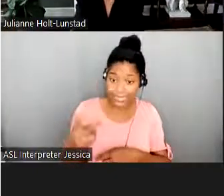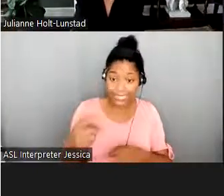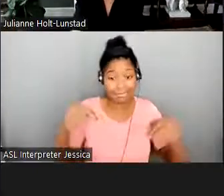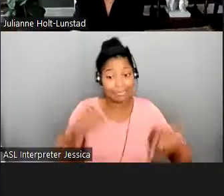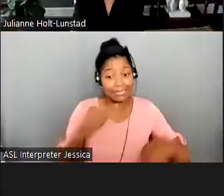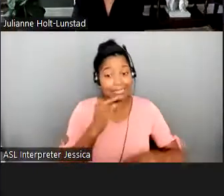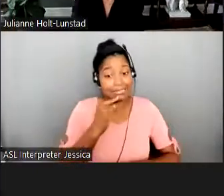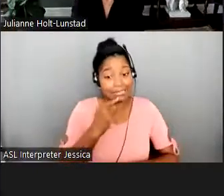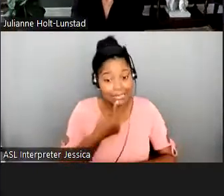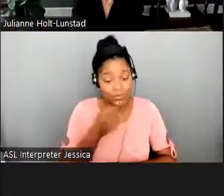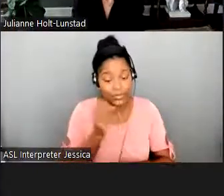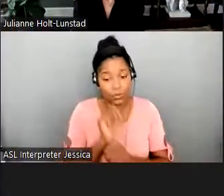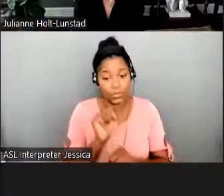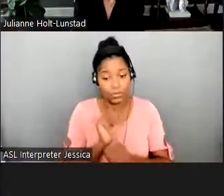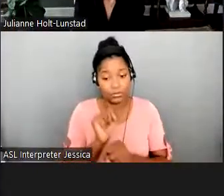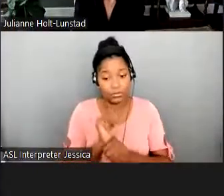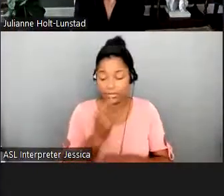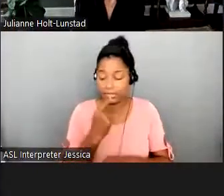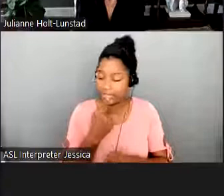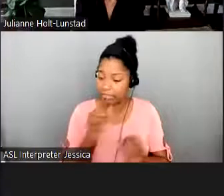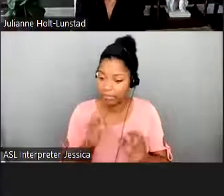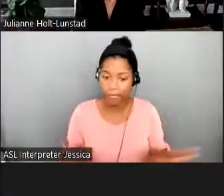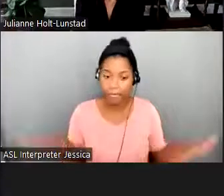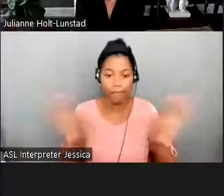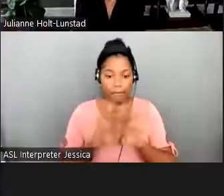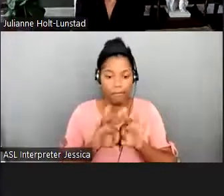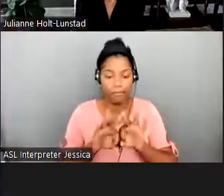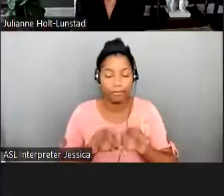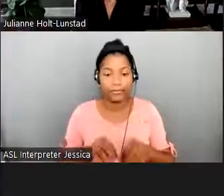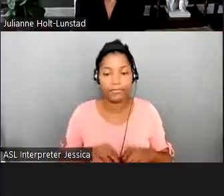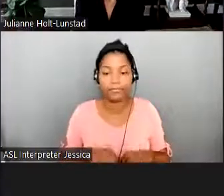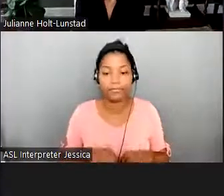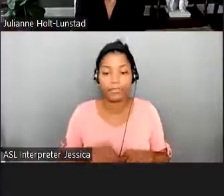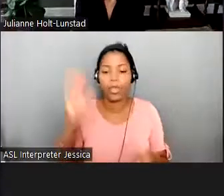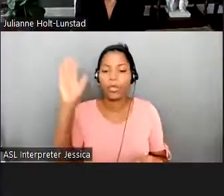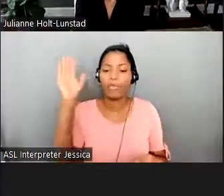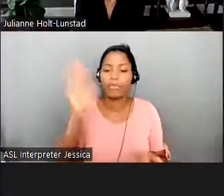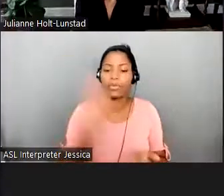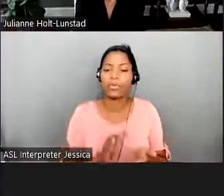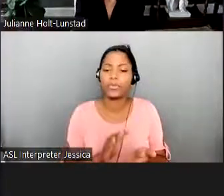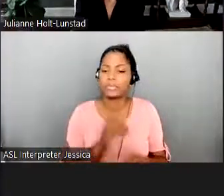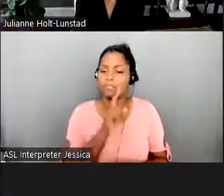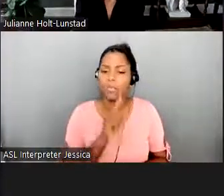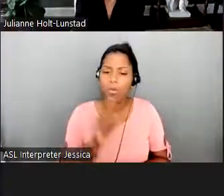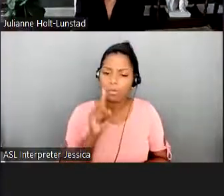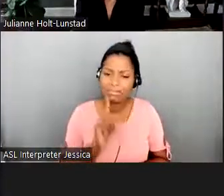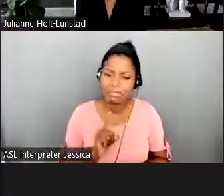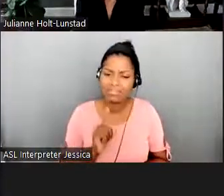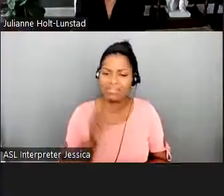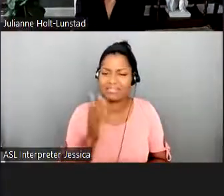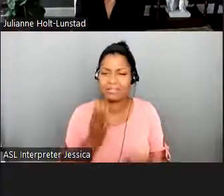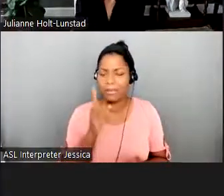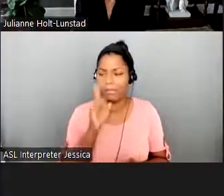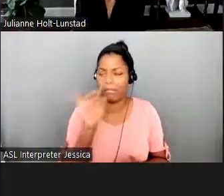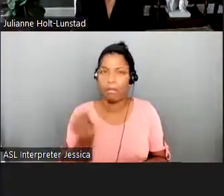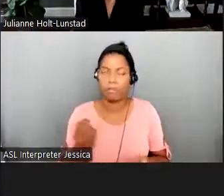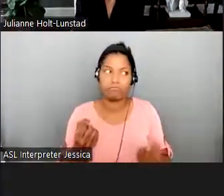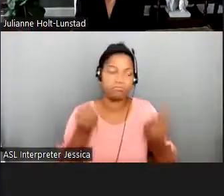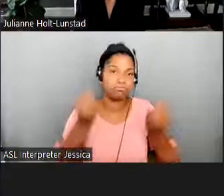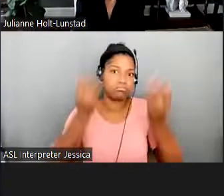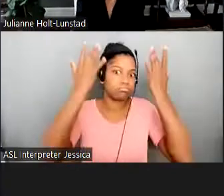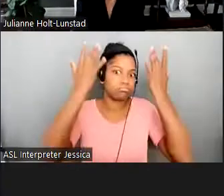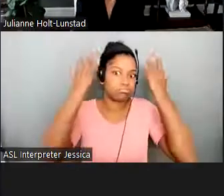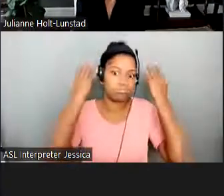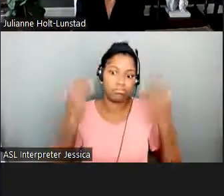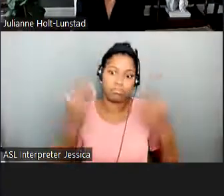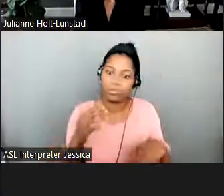work. And so reducing loneliness may seem like an overwhelmingly